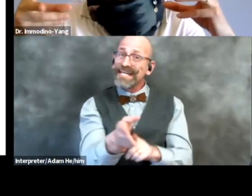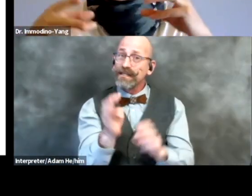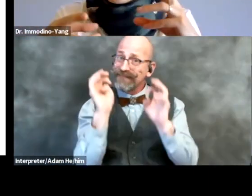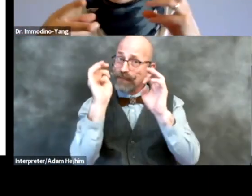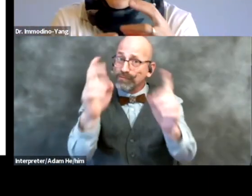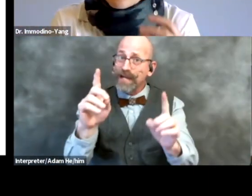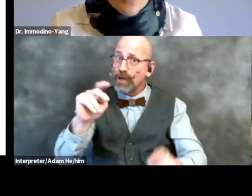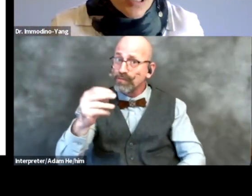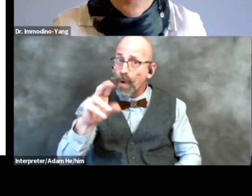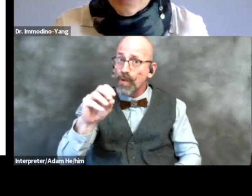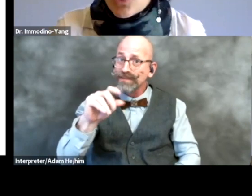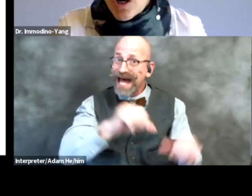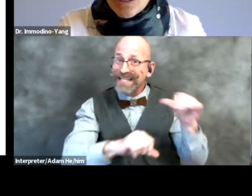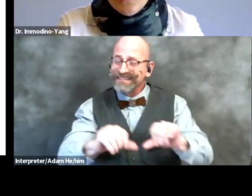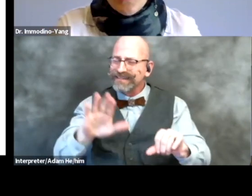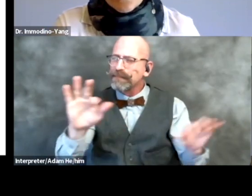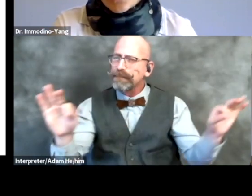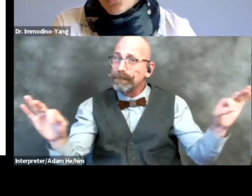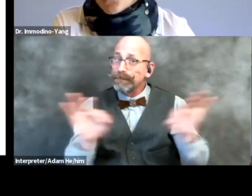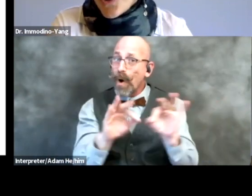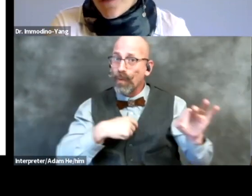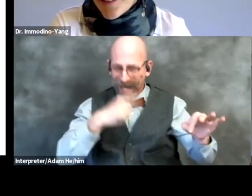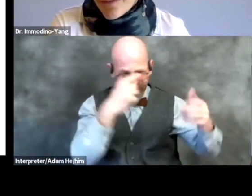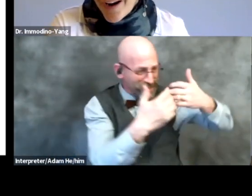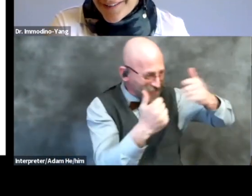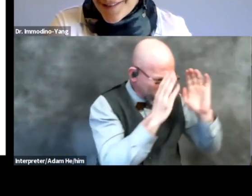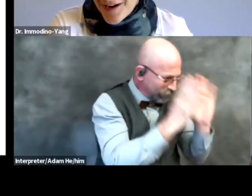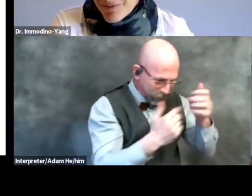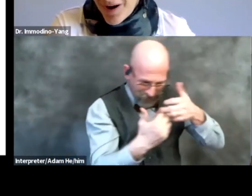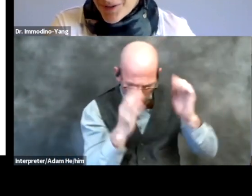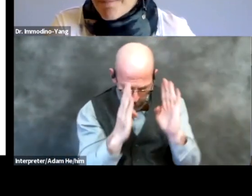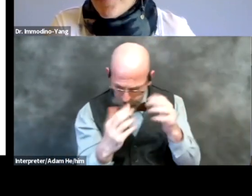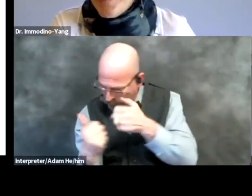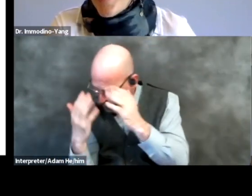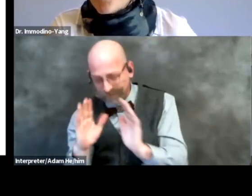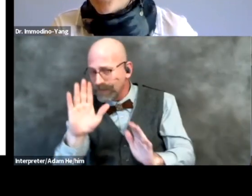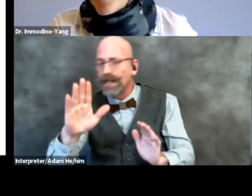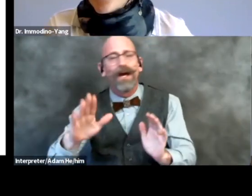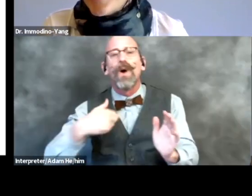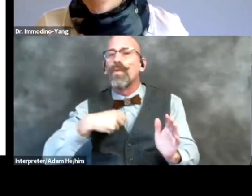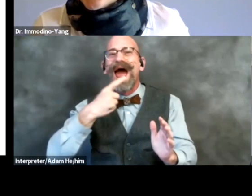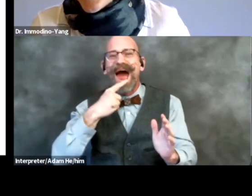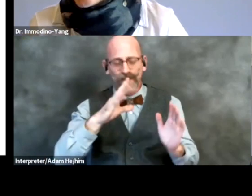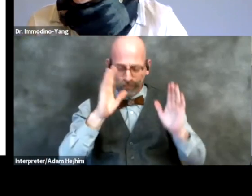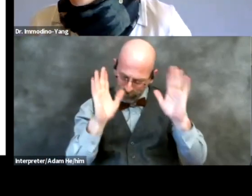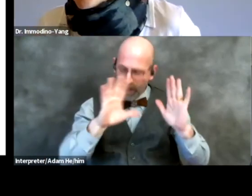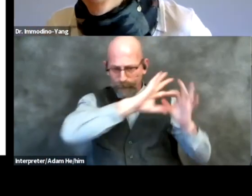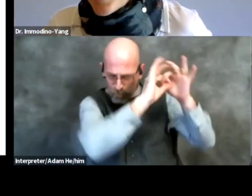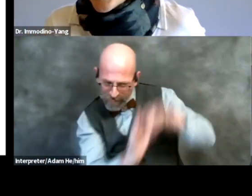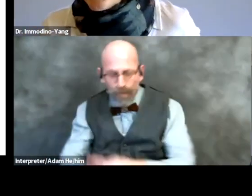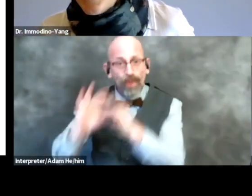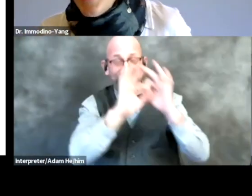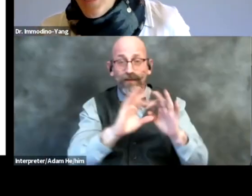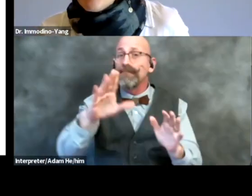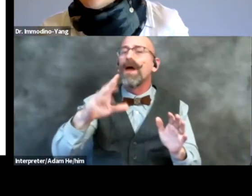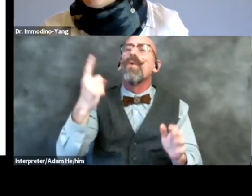the pieces back together. Sometimes I give a talk that I call Solving the Frankenstein Problem, which my friend David Daniel came up with